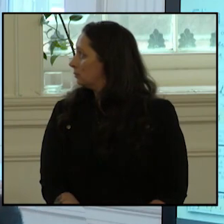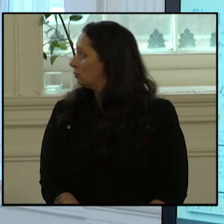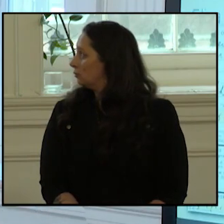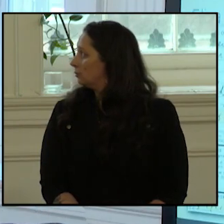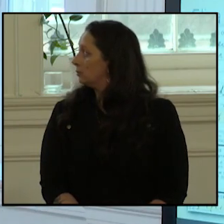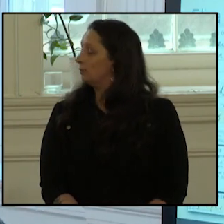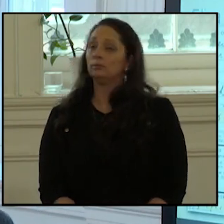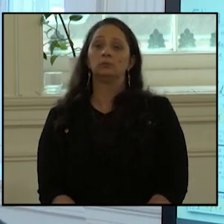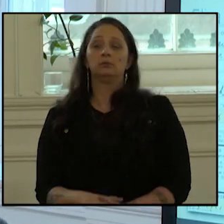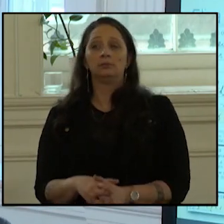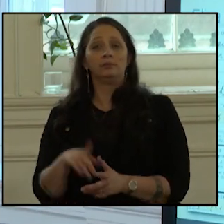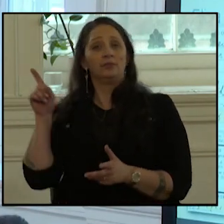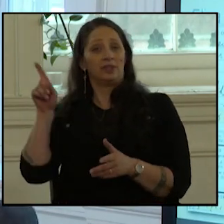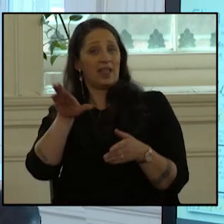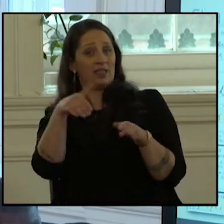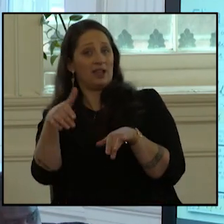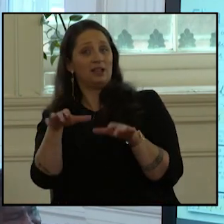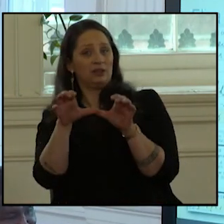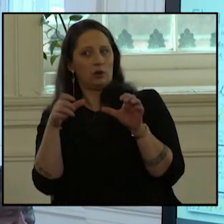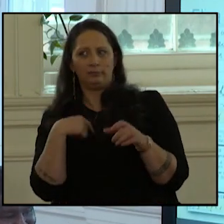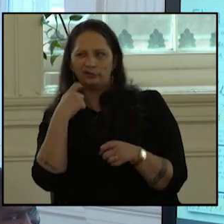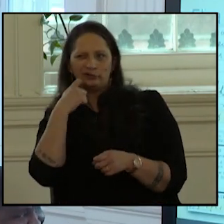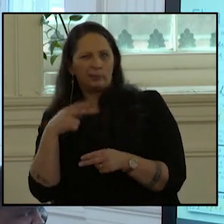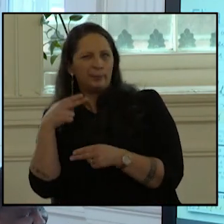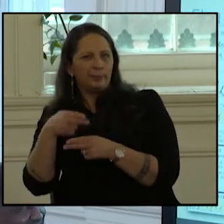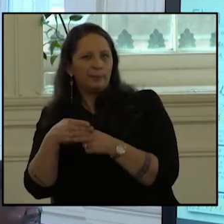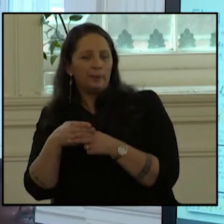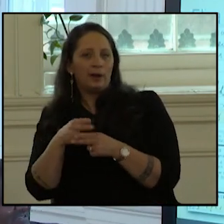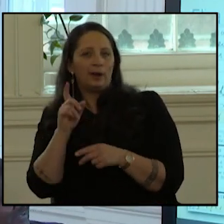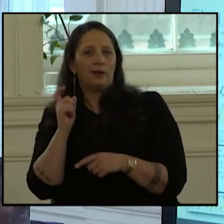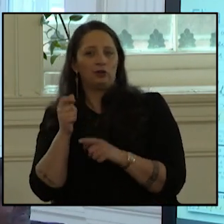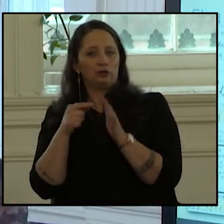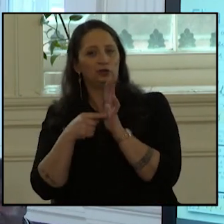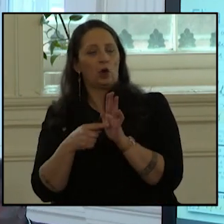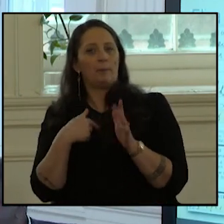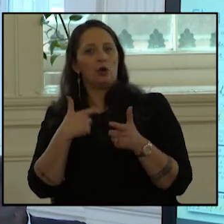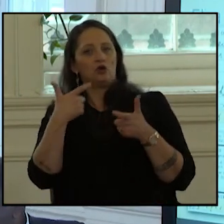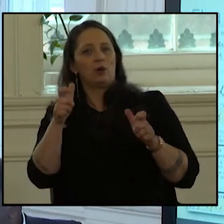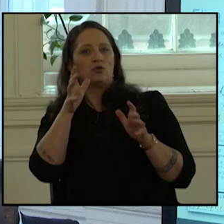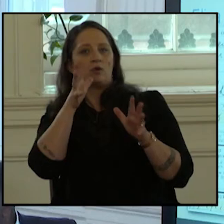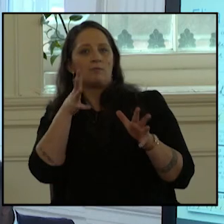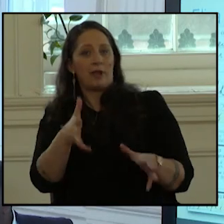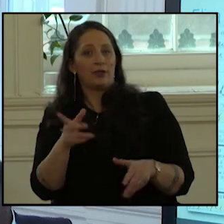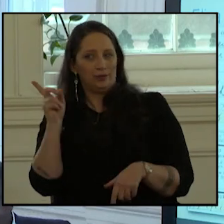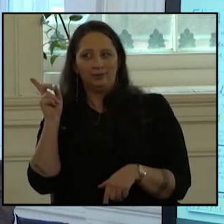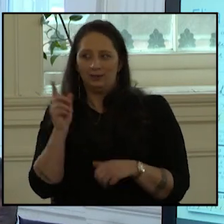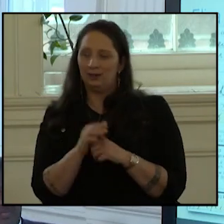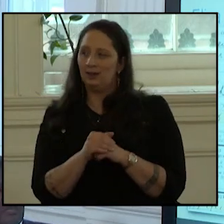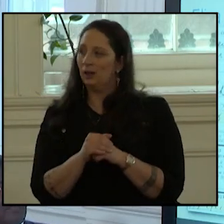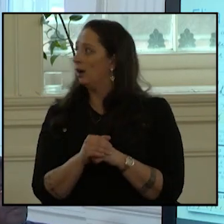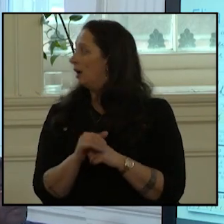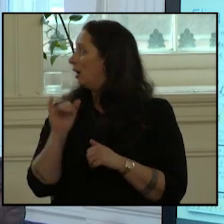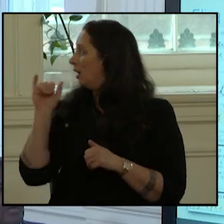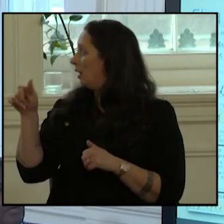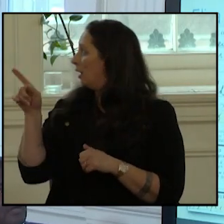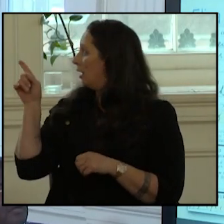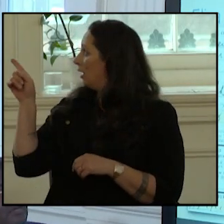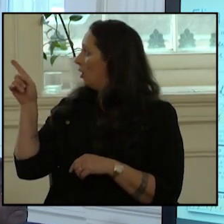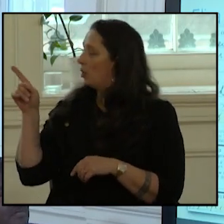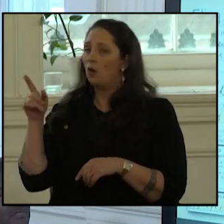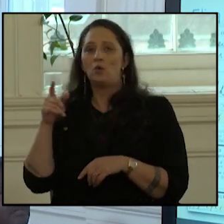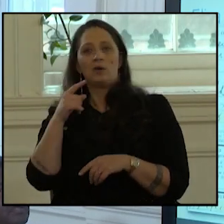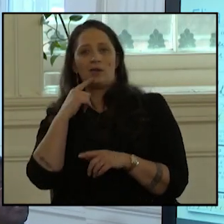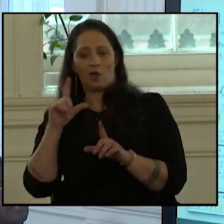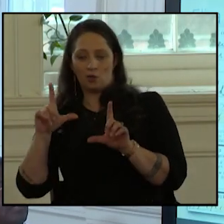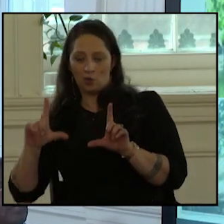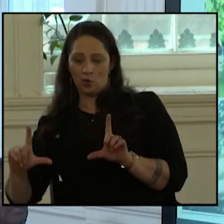Yeah, so this was the death certificate that I told you about that showed my great-grandmother, and we went and that woods in the lower left, it